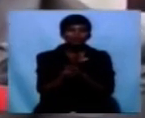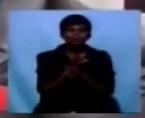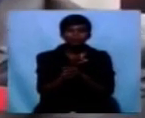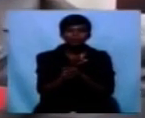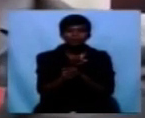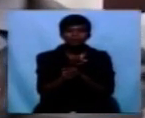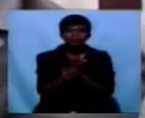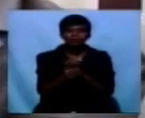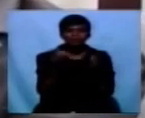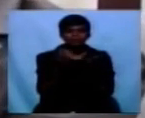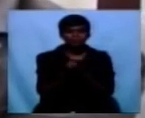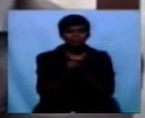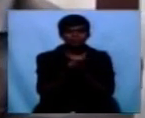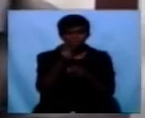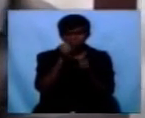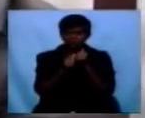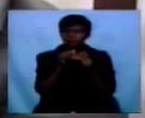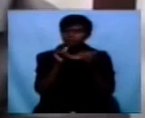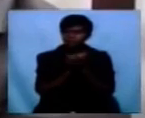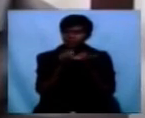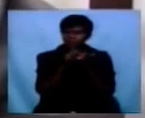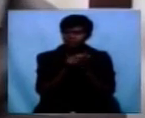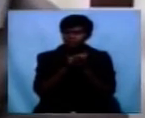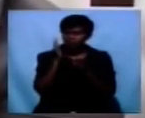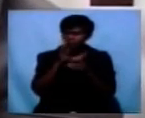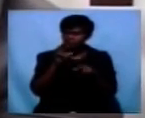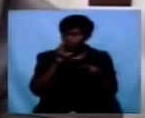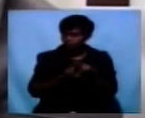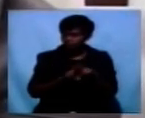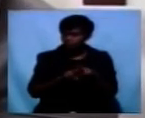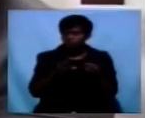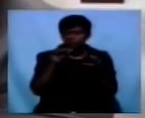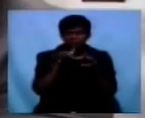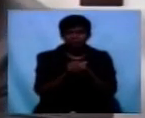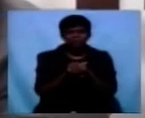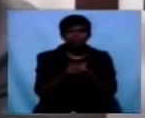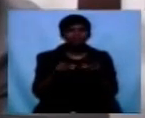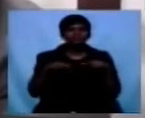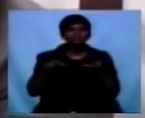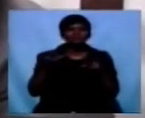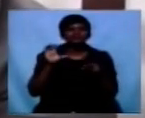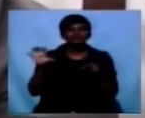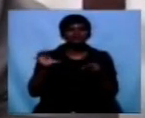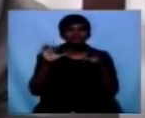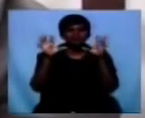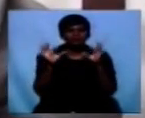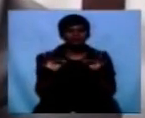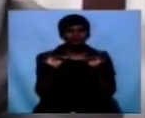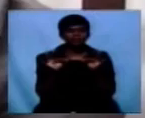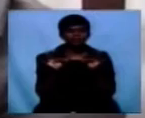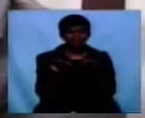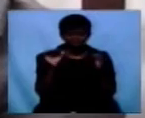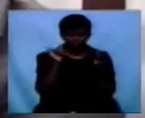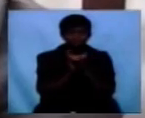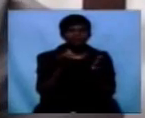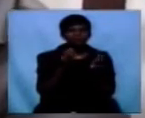designated funds, because that fund will sit into the road sector account, and that money